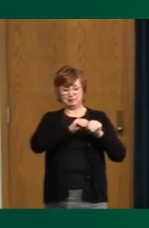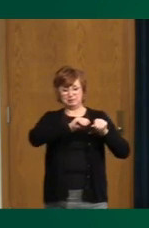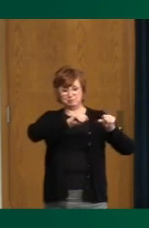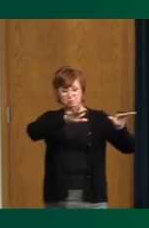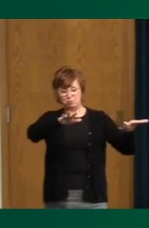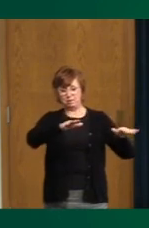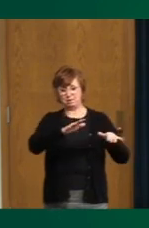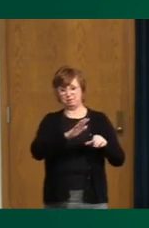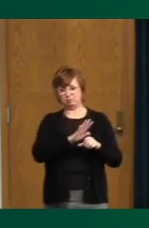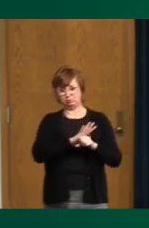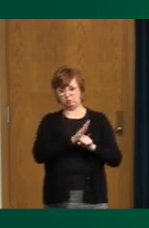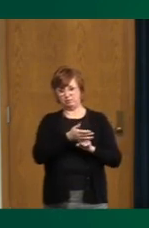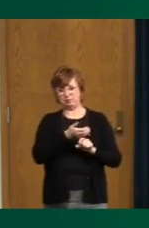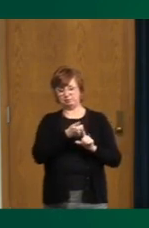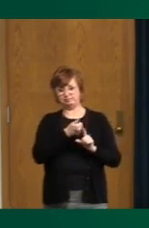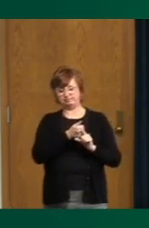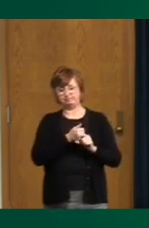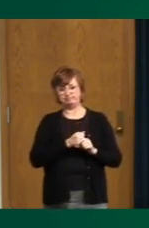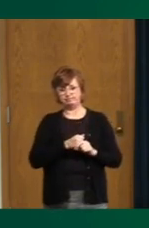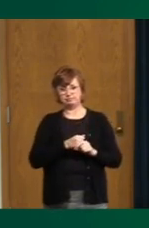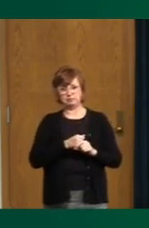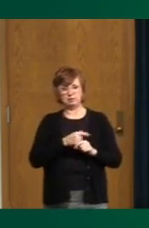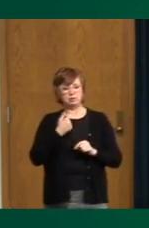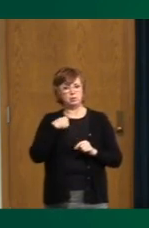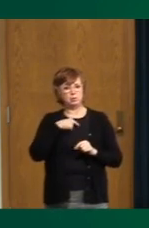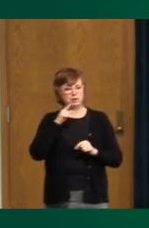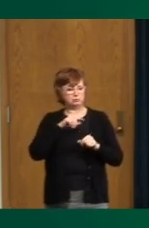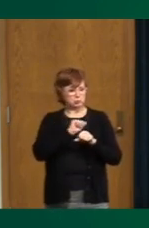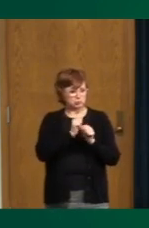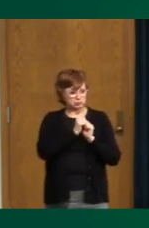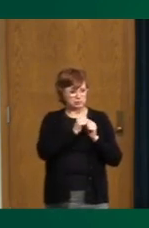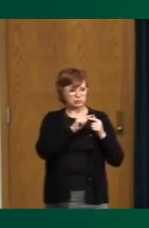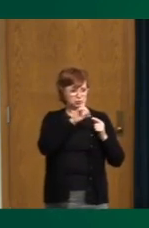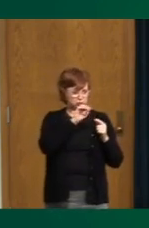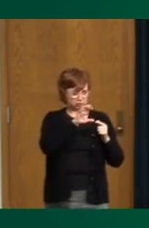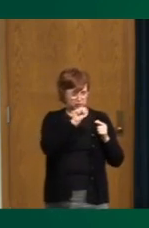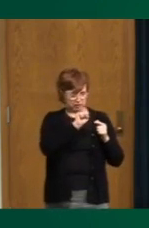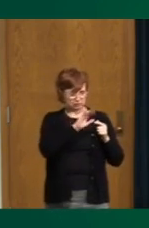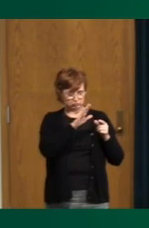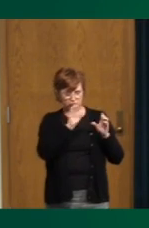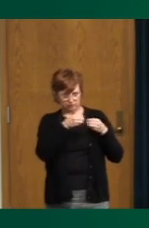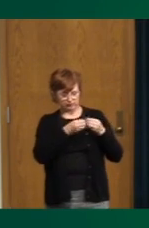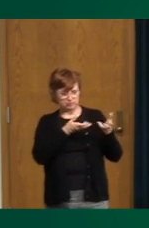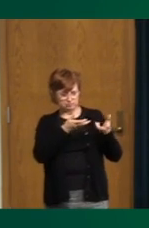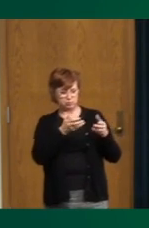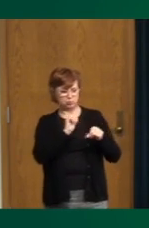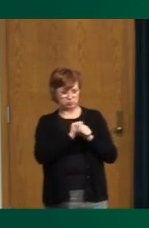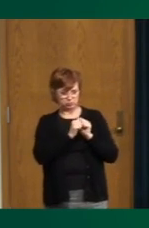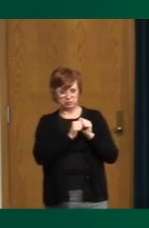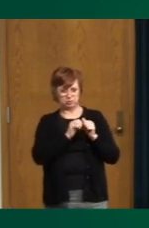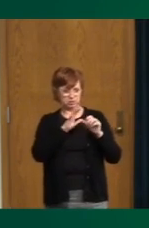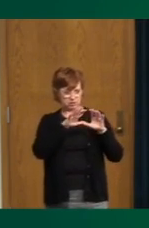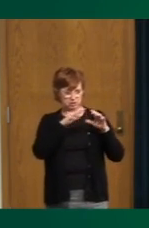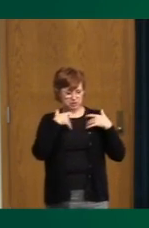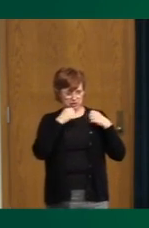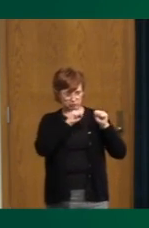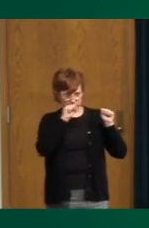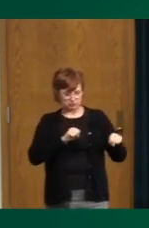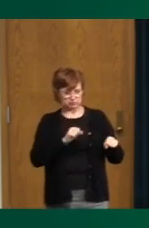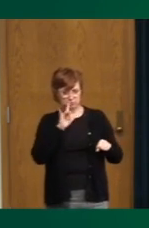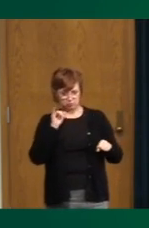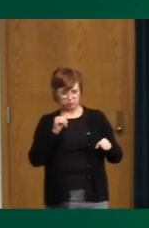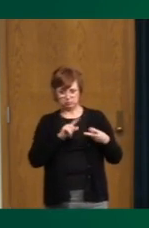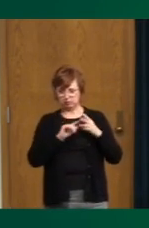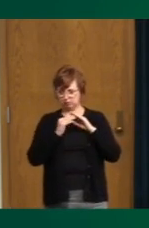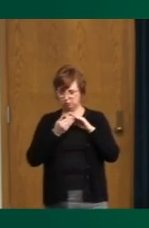disease. So as we go along, we're going to continue to work with Dr. Shahab and his office on where our healthcare system is, where our community